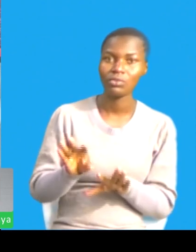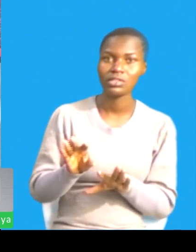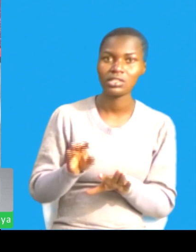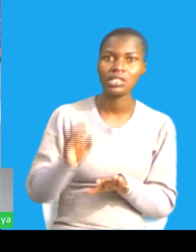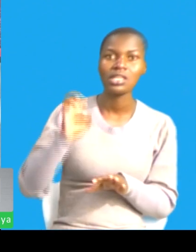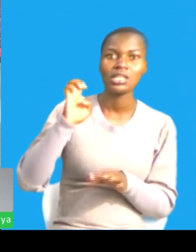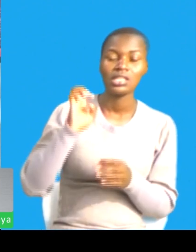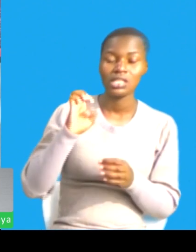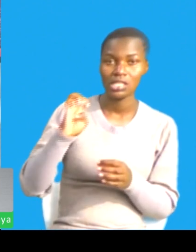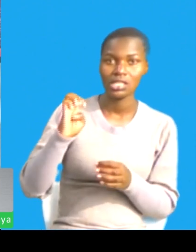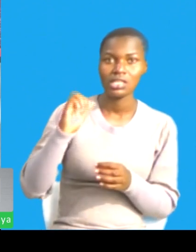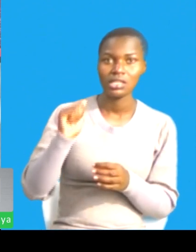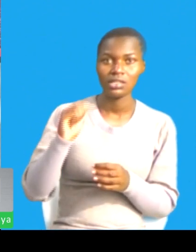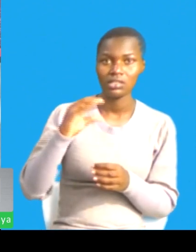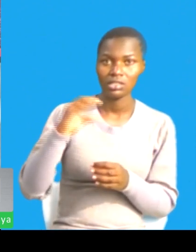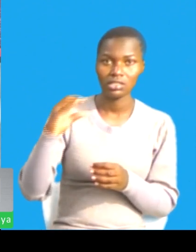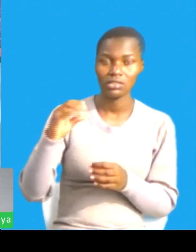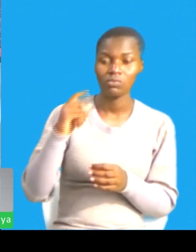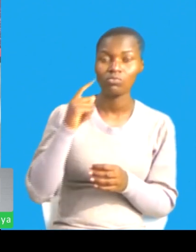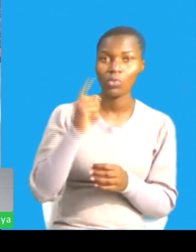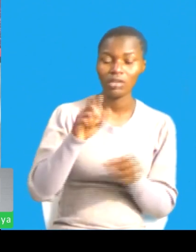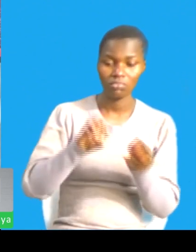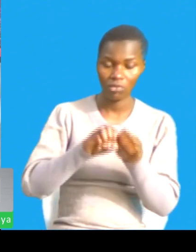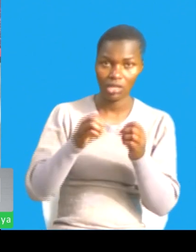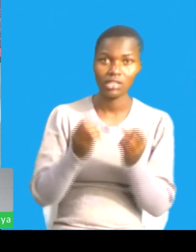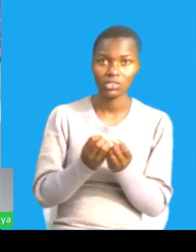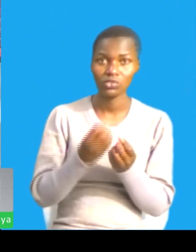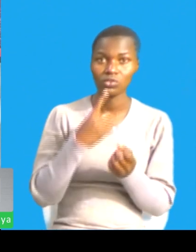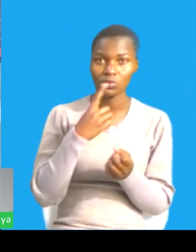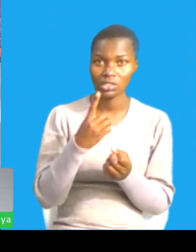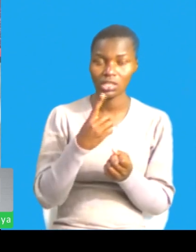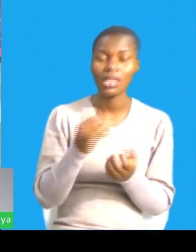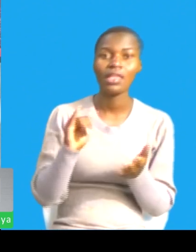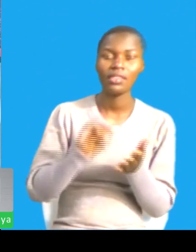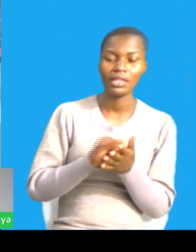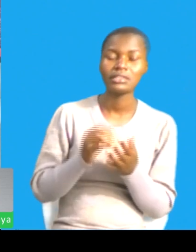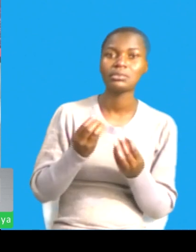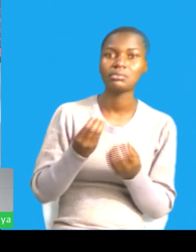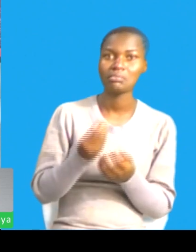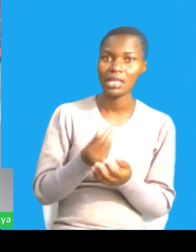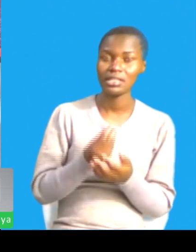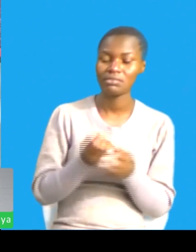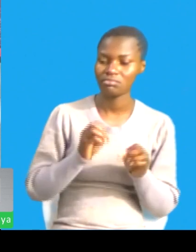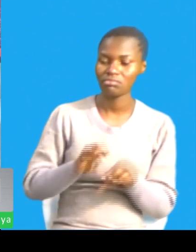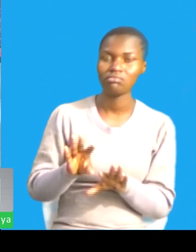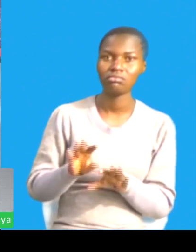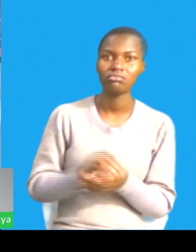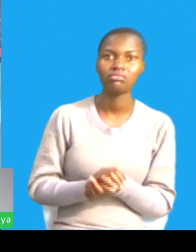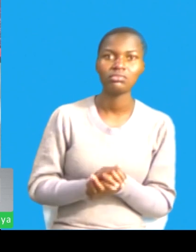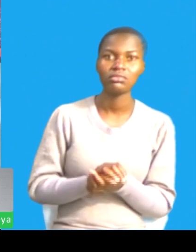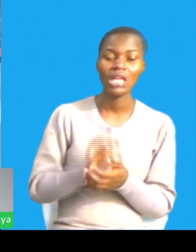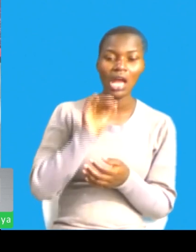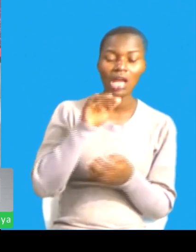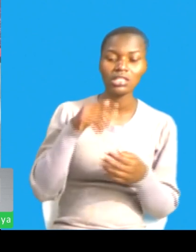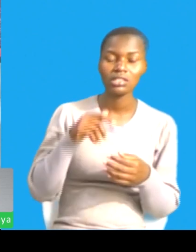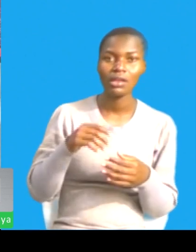the organizations that bring out that fact that pesa ilizama. Wameita watu wangapi waulize maswali kwa hiyo mambo ya